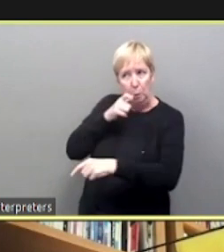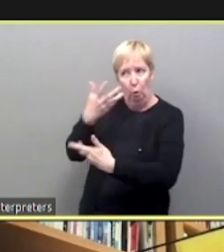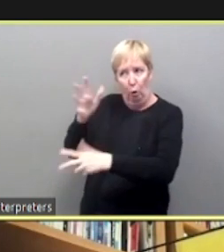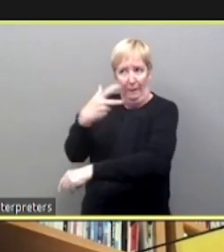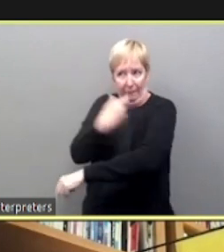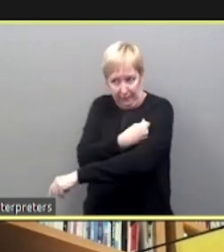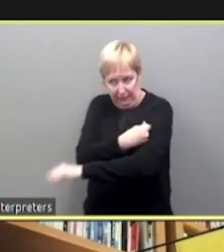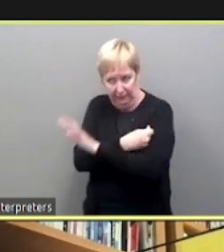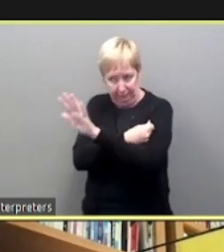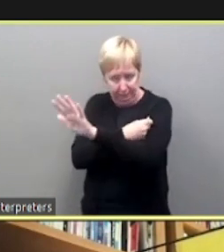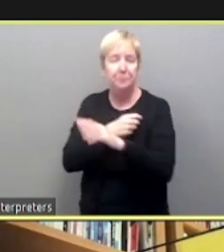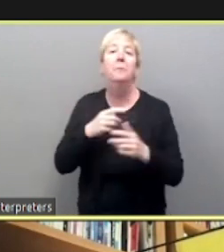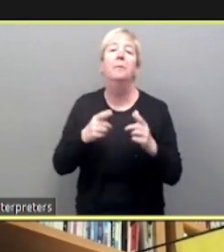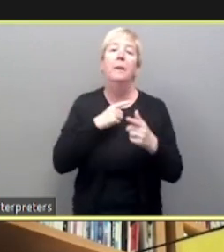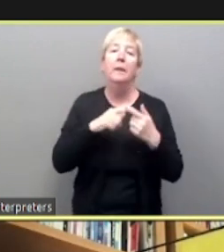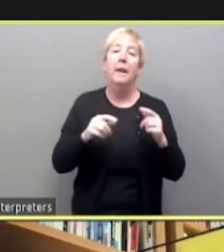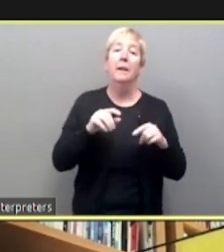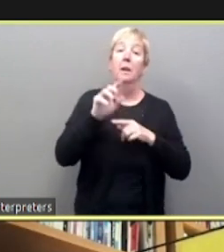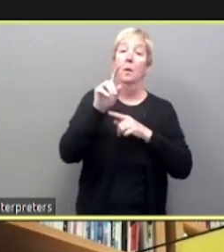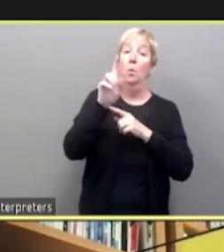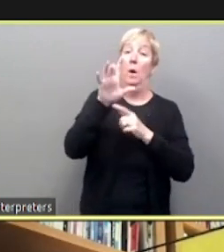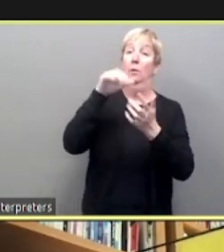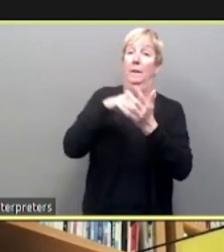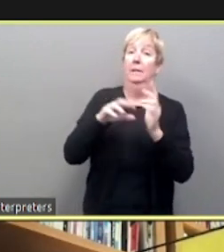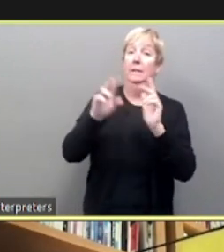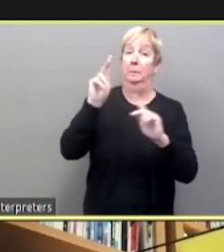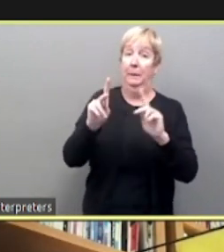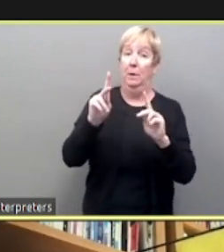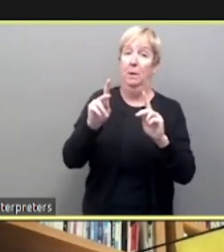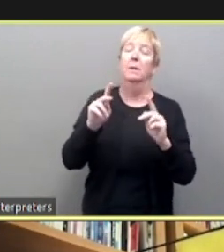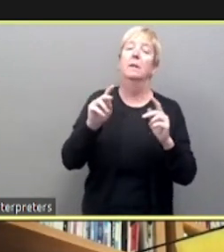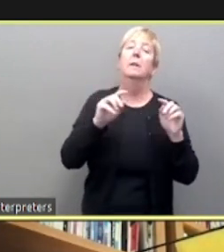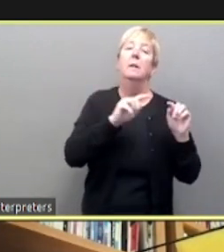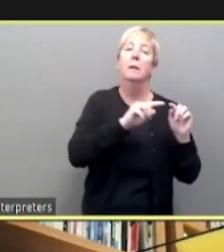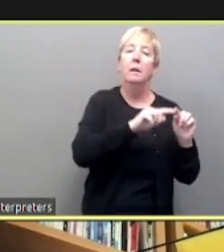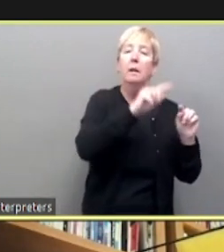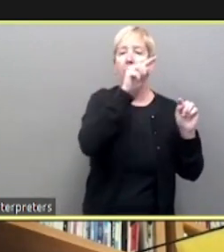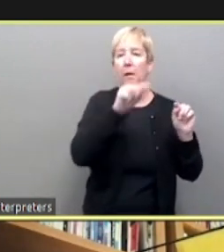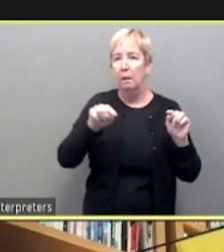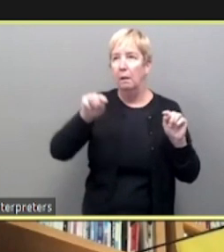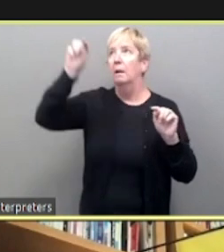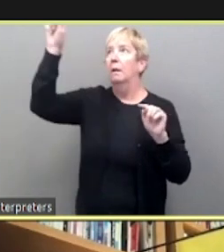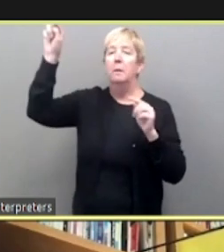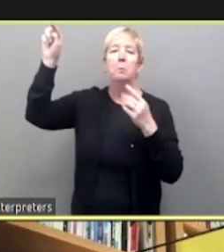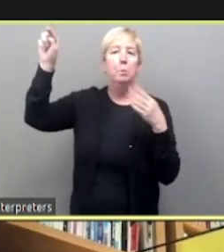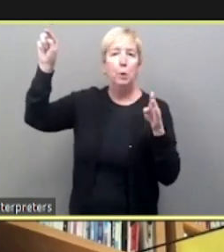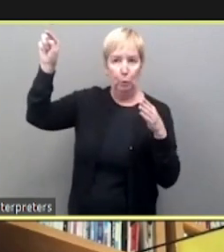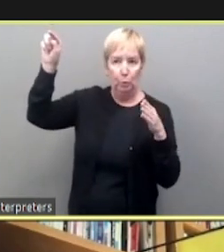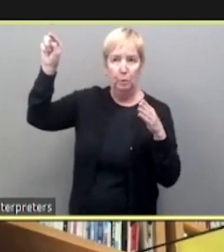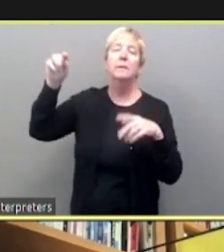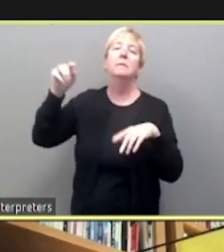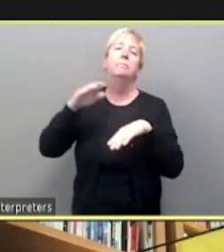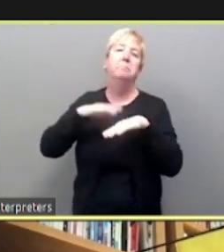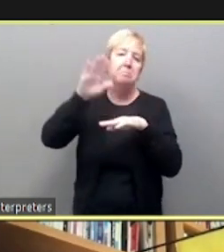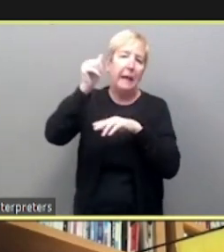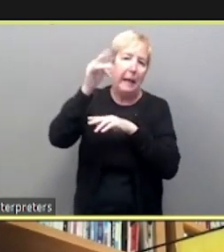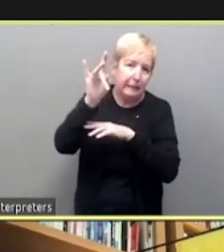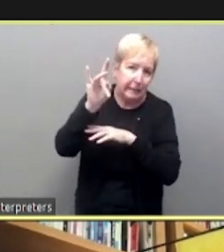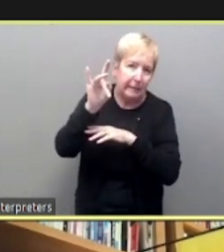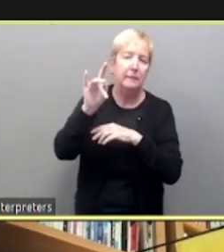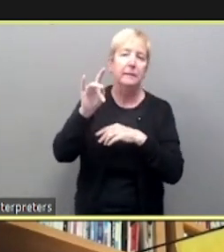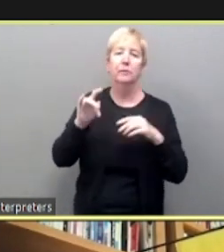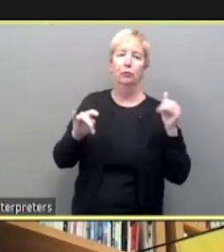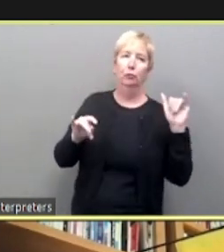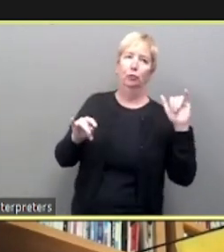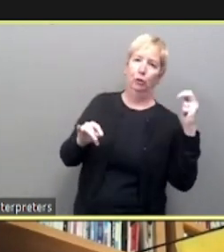line here is the rate per 100,000 population, again, age adjusted, people over 18 from